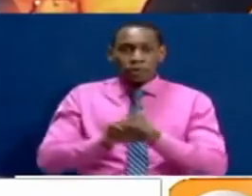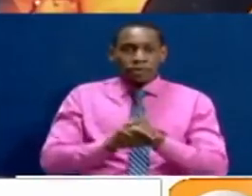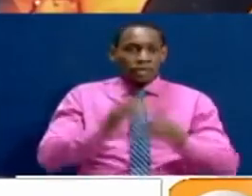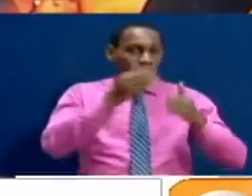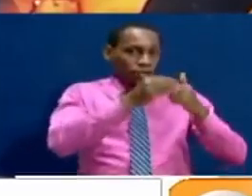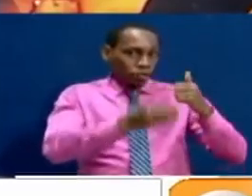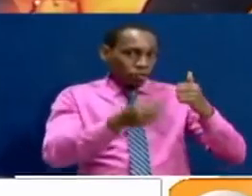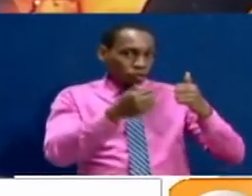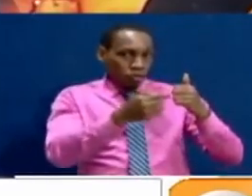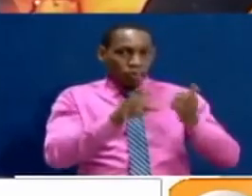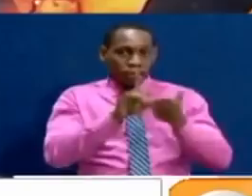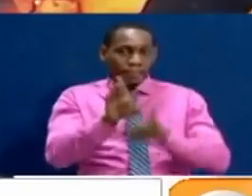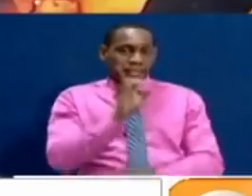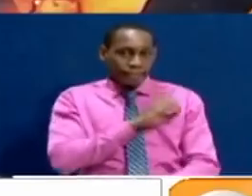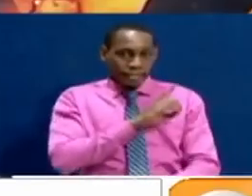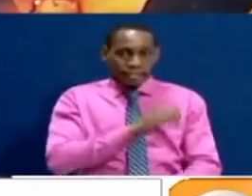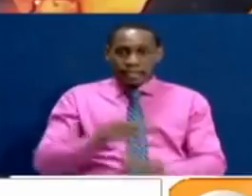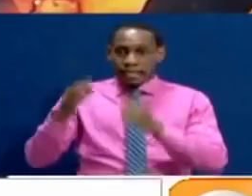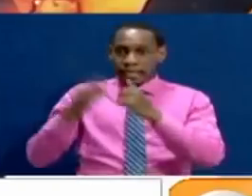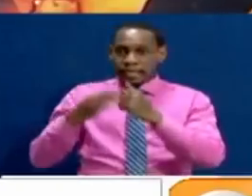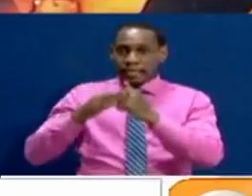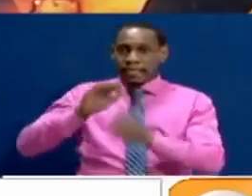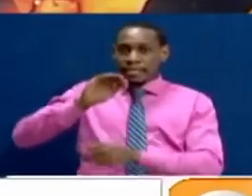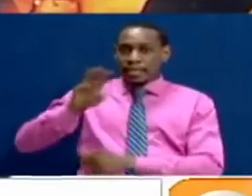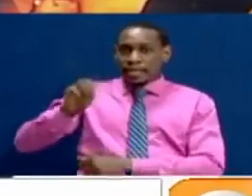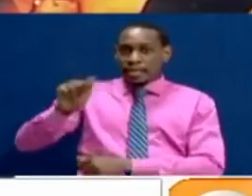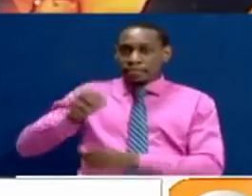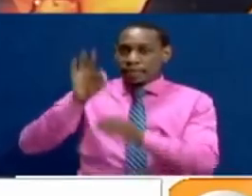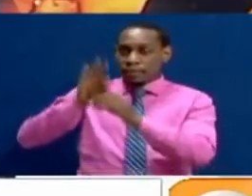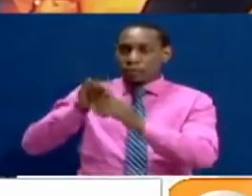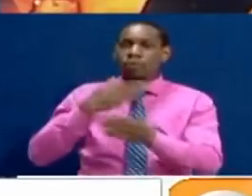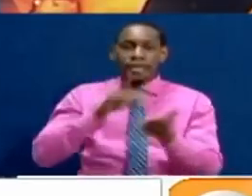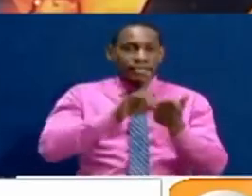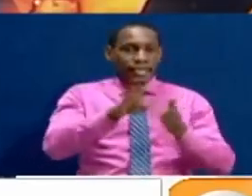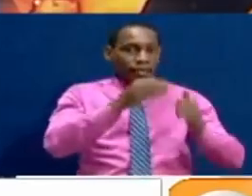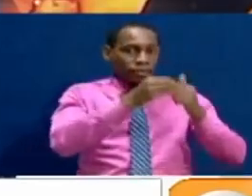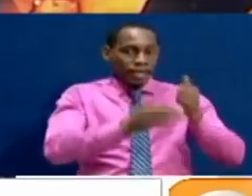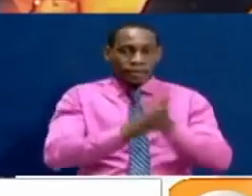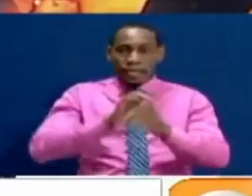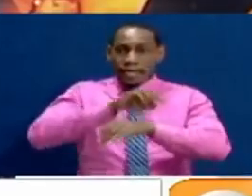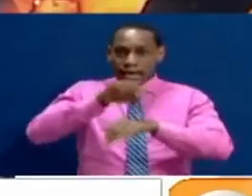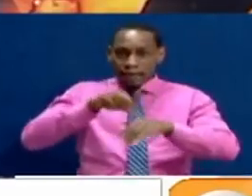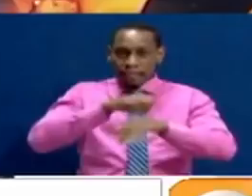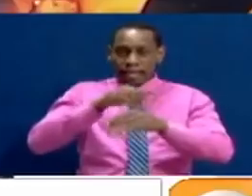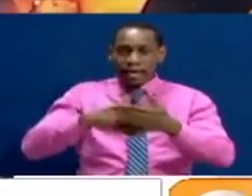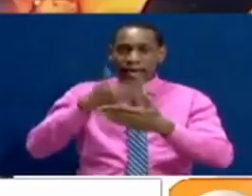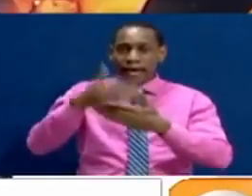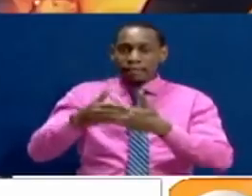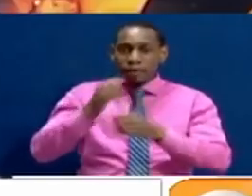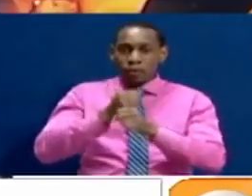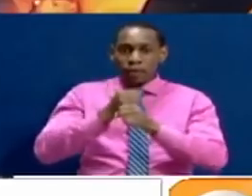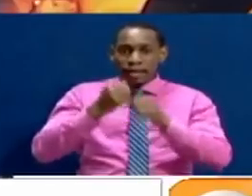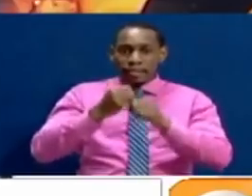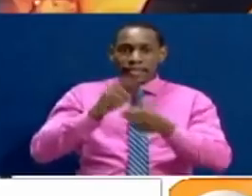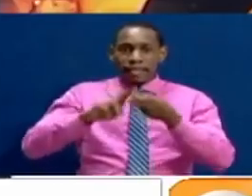he has been impeached. 88 county assembly members voting in favor of his ouster just hours after the Employment and Labor